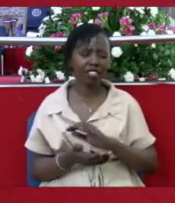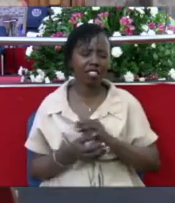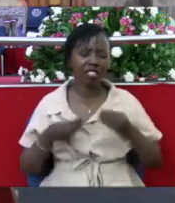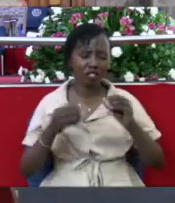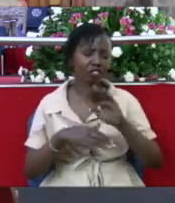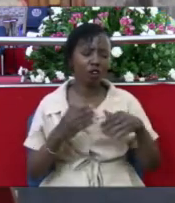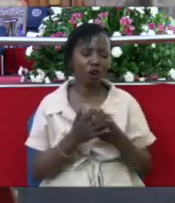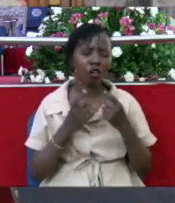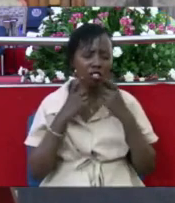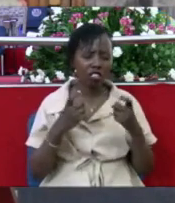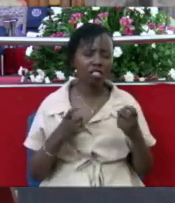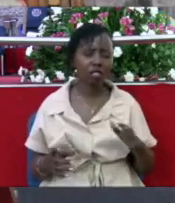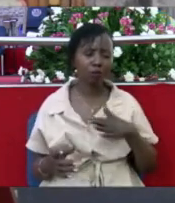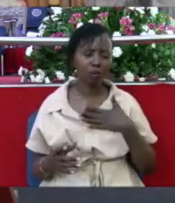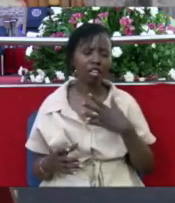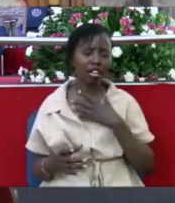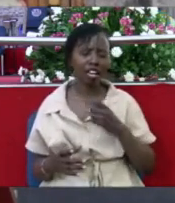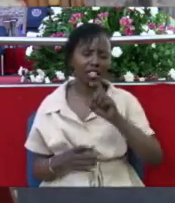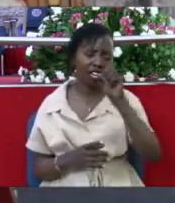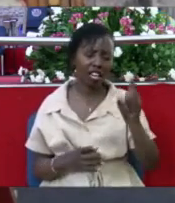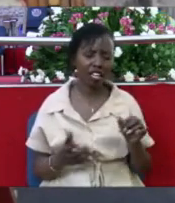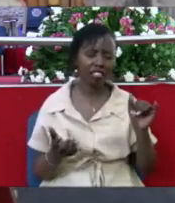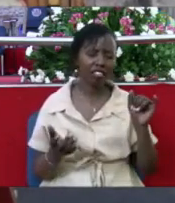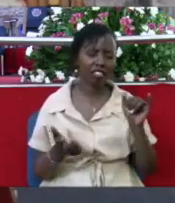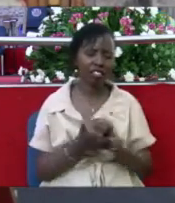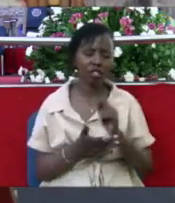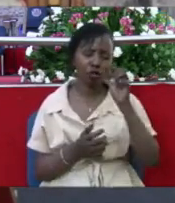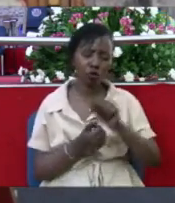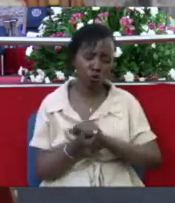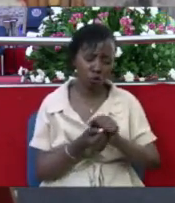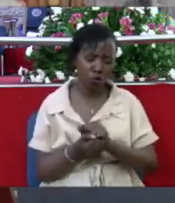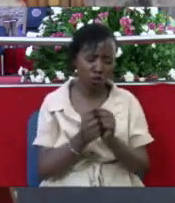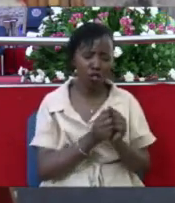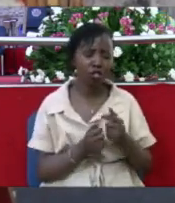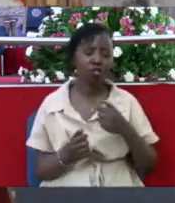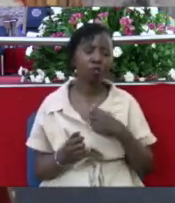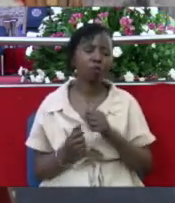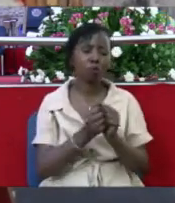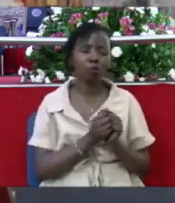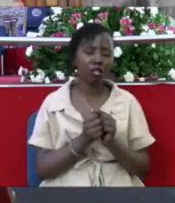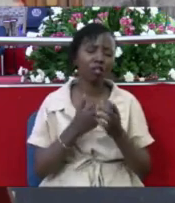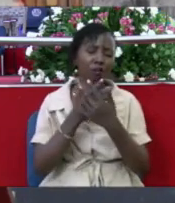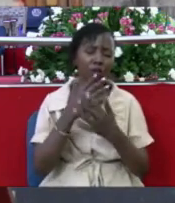I confess all my sins and ask that you'd wash me with your blood